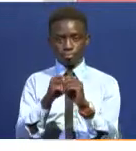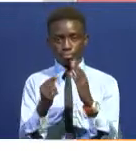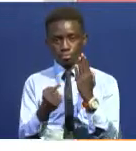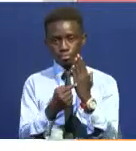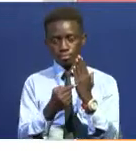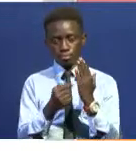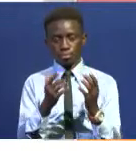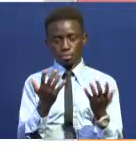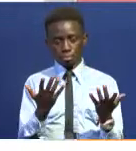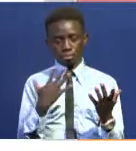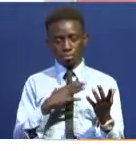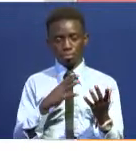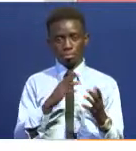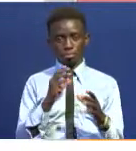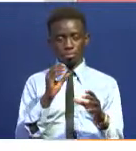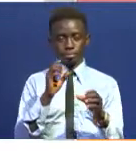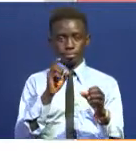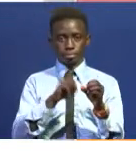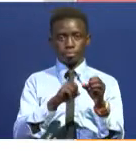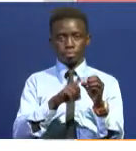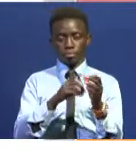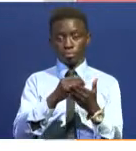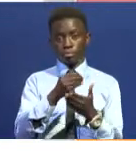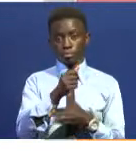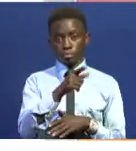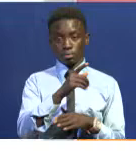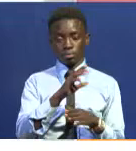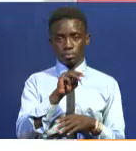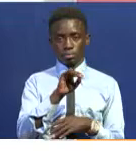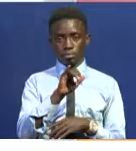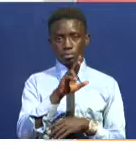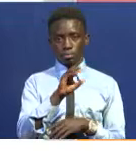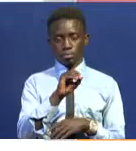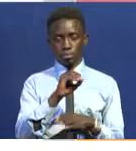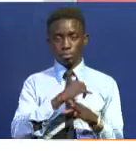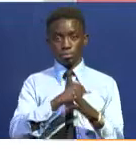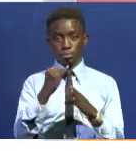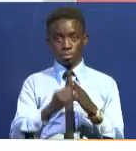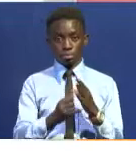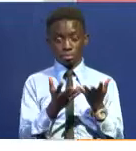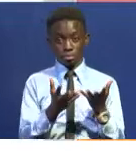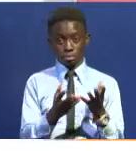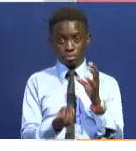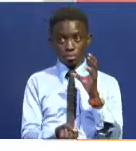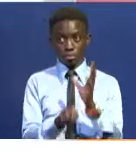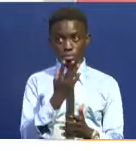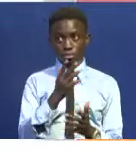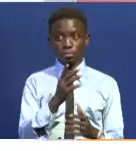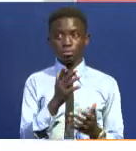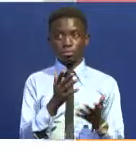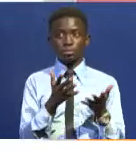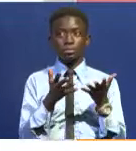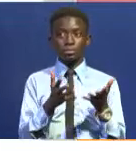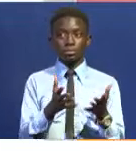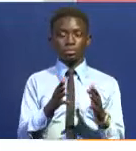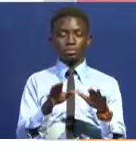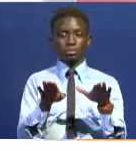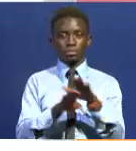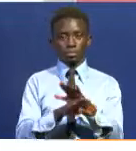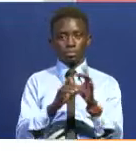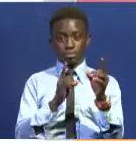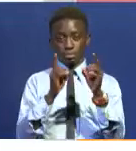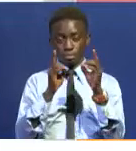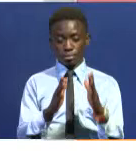of microinsurance products. Speaking during the launch of Turacco Micro Insurance, Deputy Director, Universal Service Fund, Paul